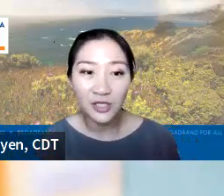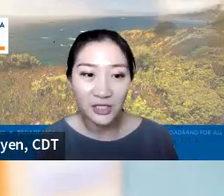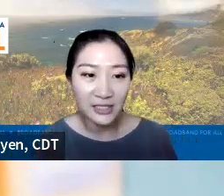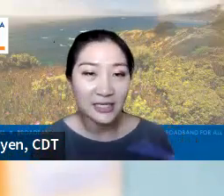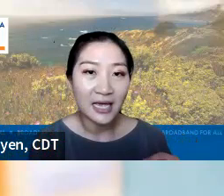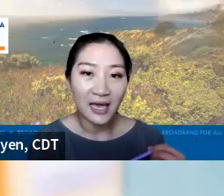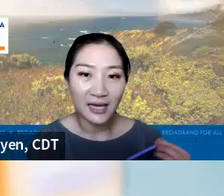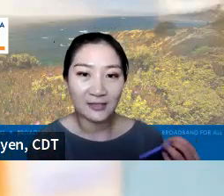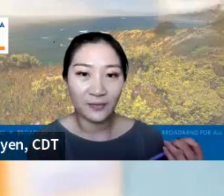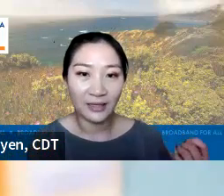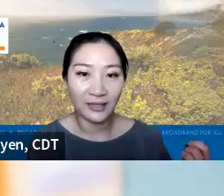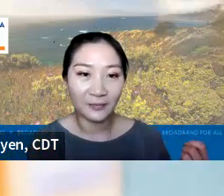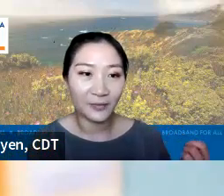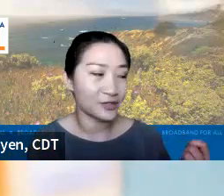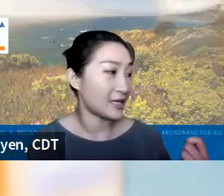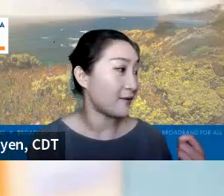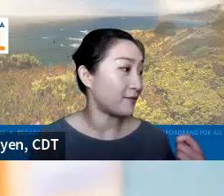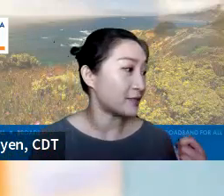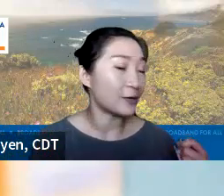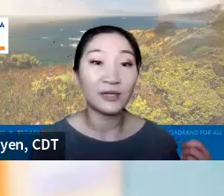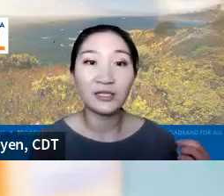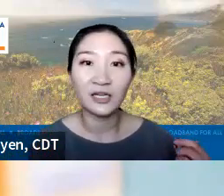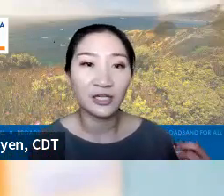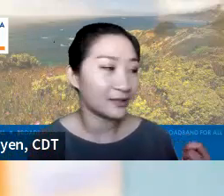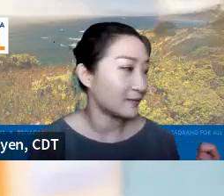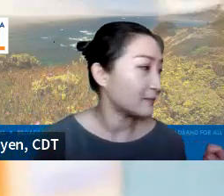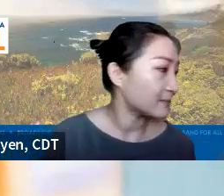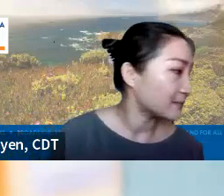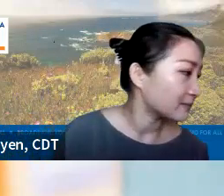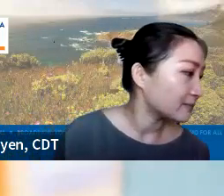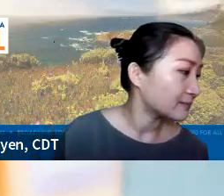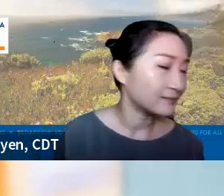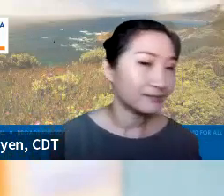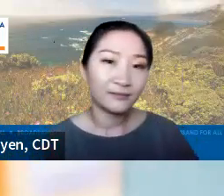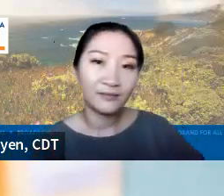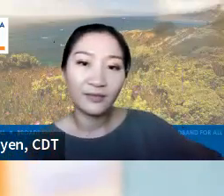previous questions as well, and we'll just have this open discussion.